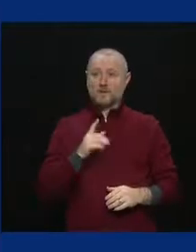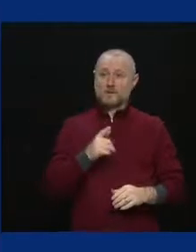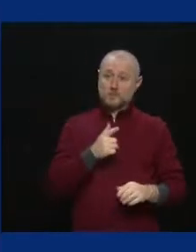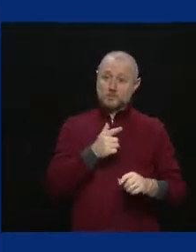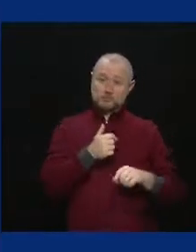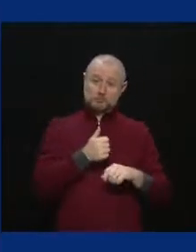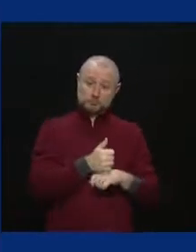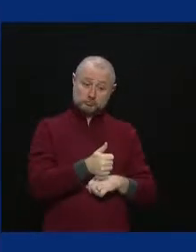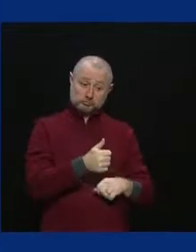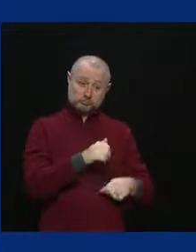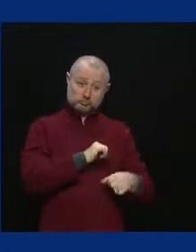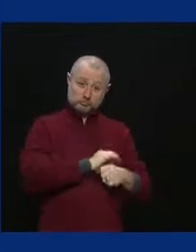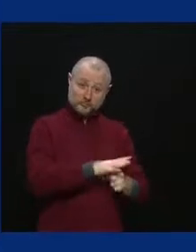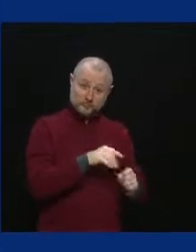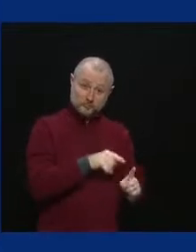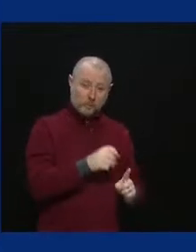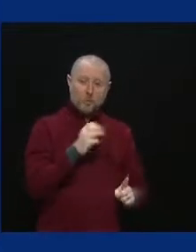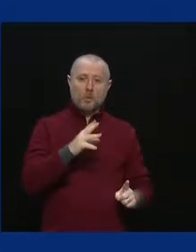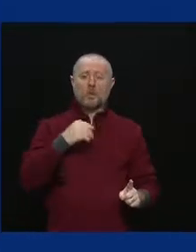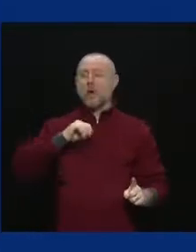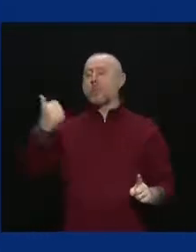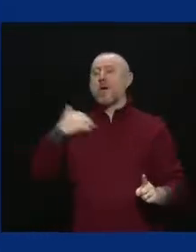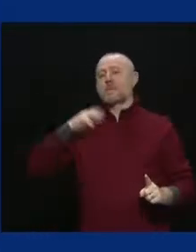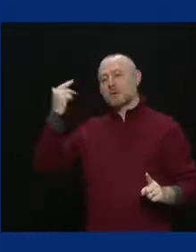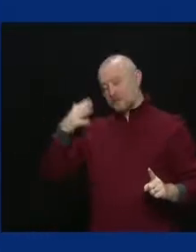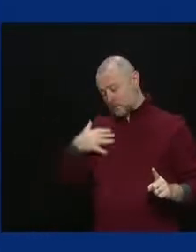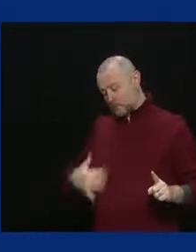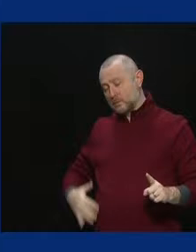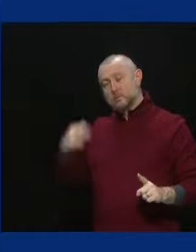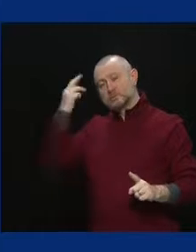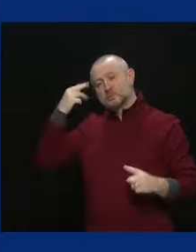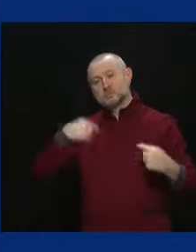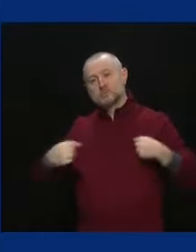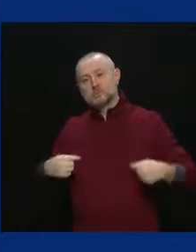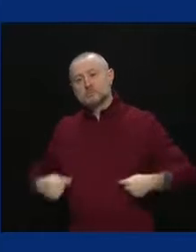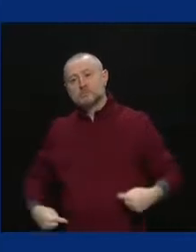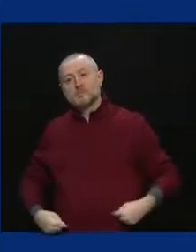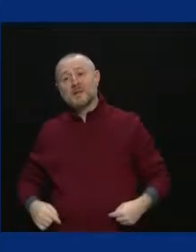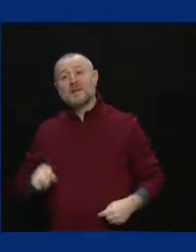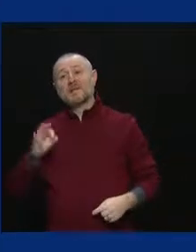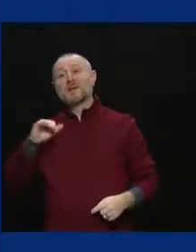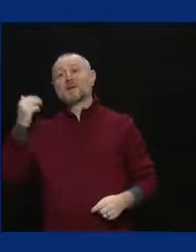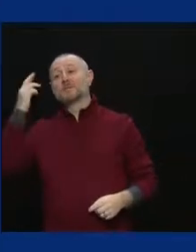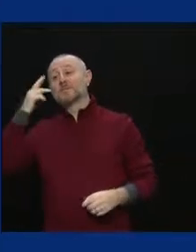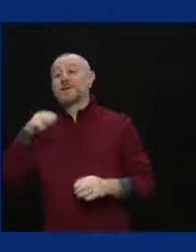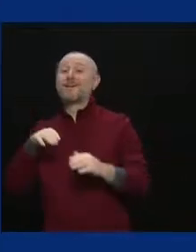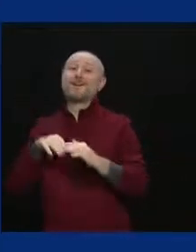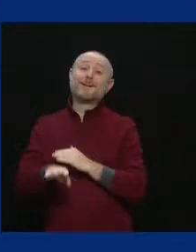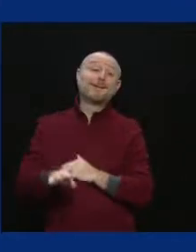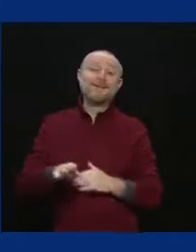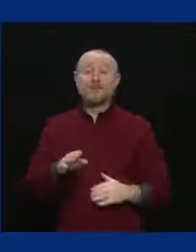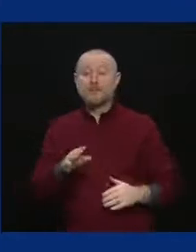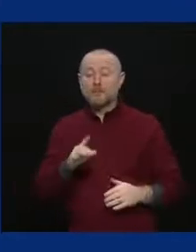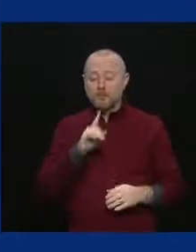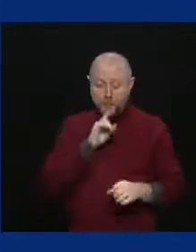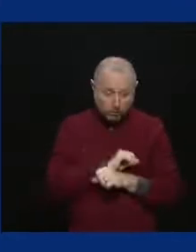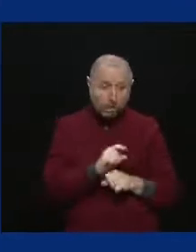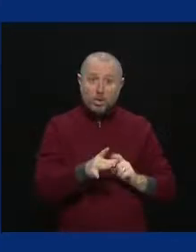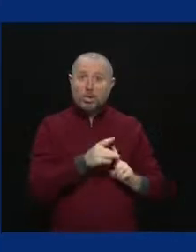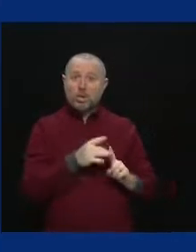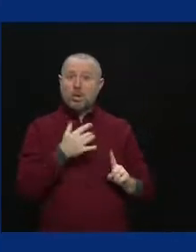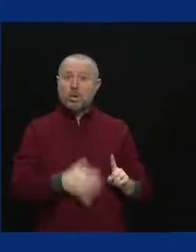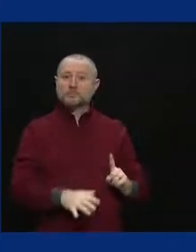identifying as in there for COVID, did they go to the hospital because they were so sick with COVID they need to be in the hospital, or did they go there for